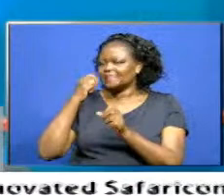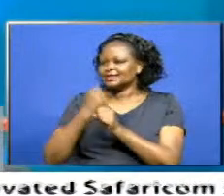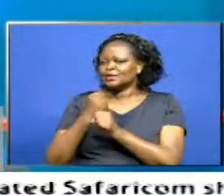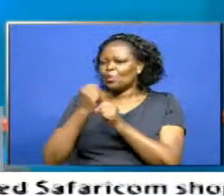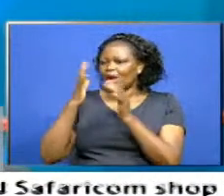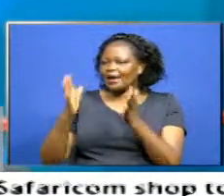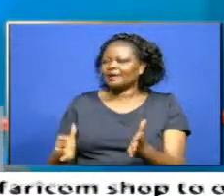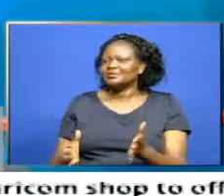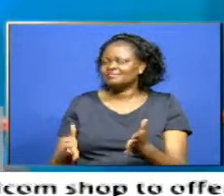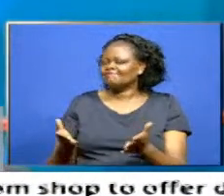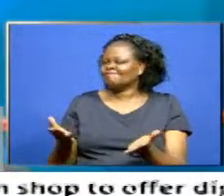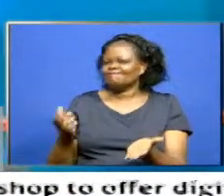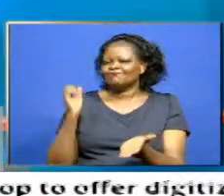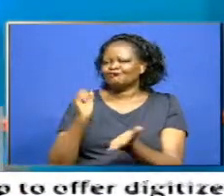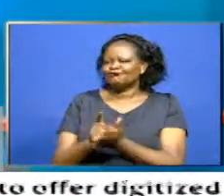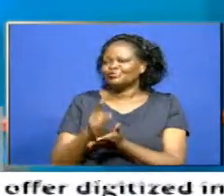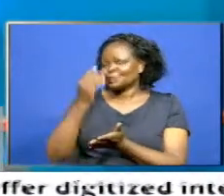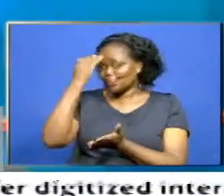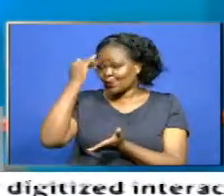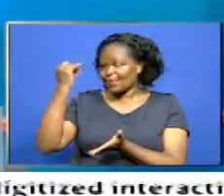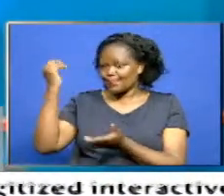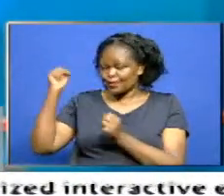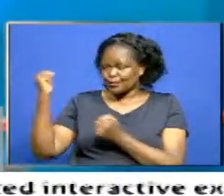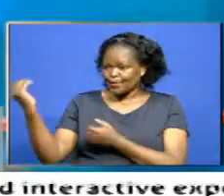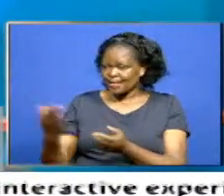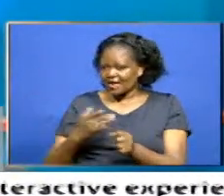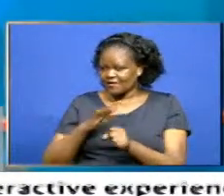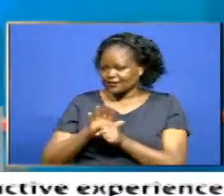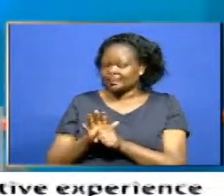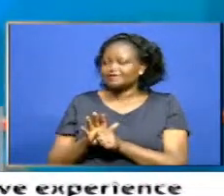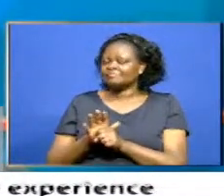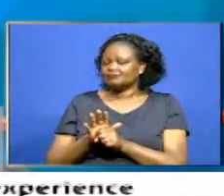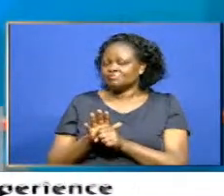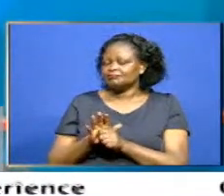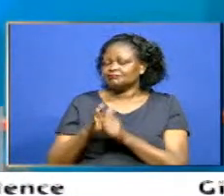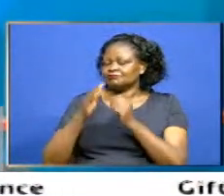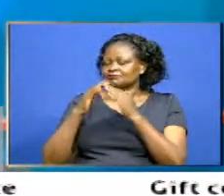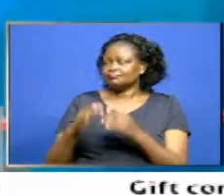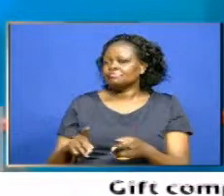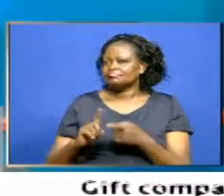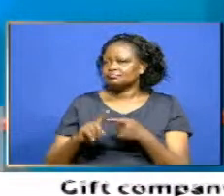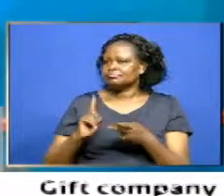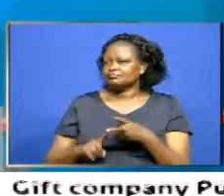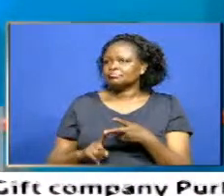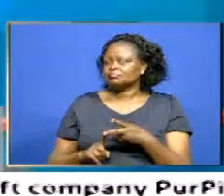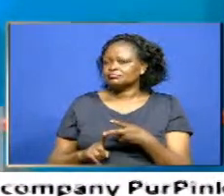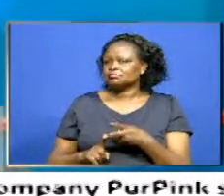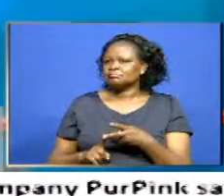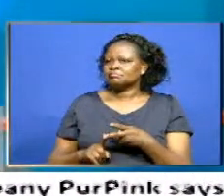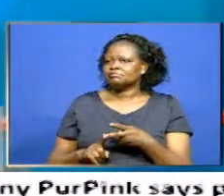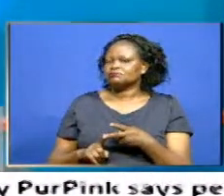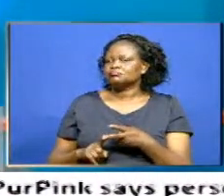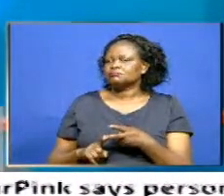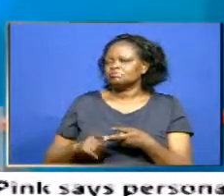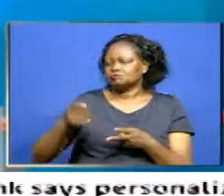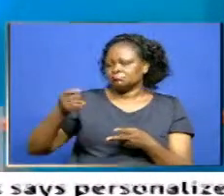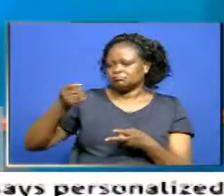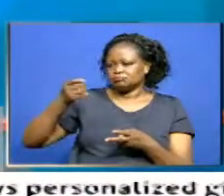let go because of the fear of bringing COVID-19 into those houses. You look at people like taxi drivers who are